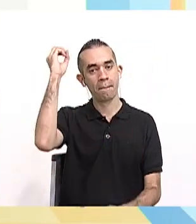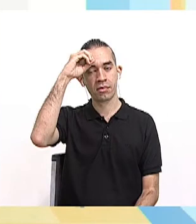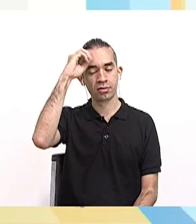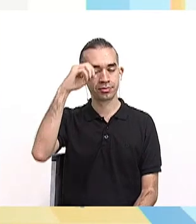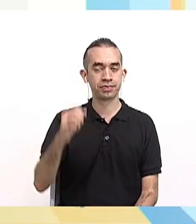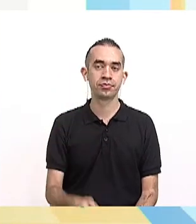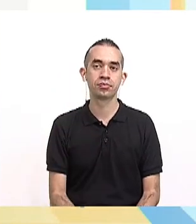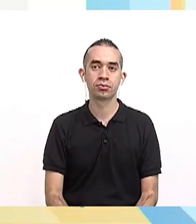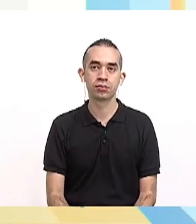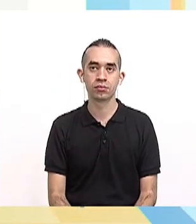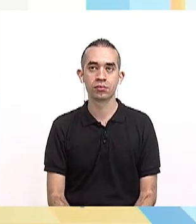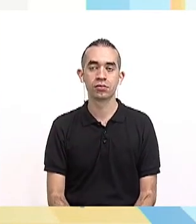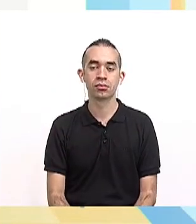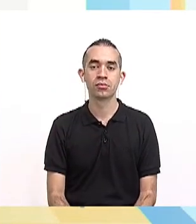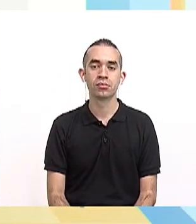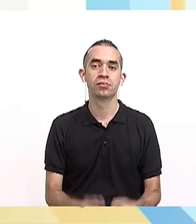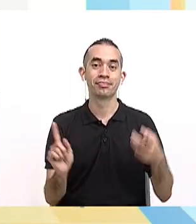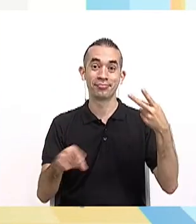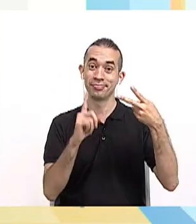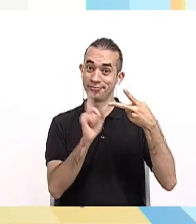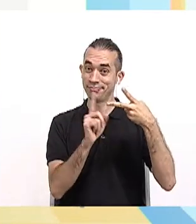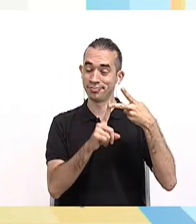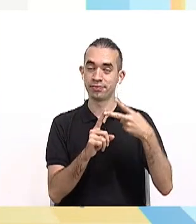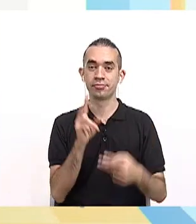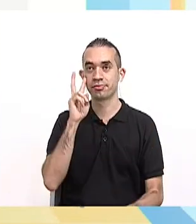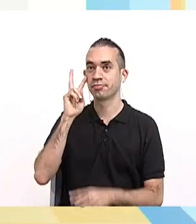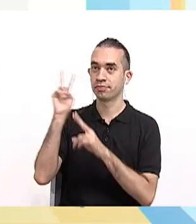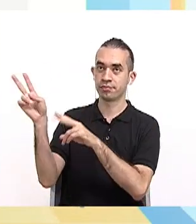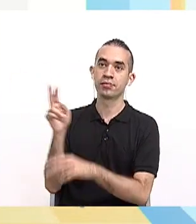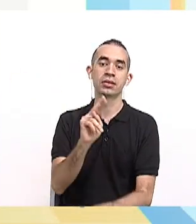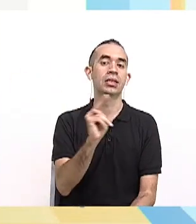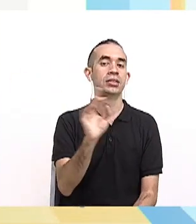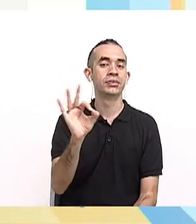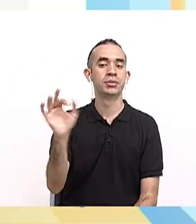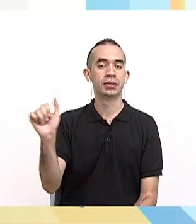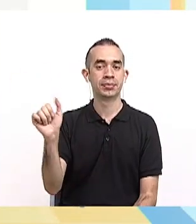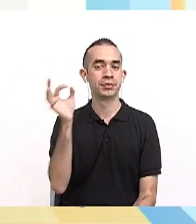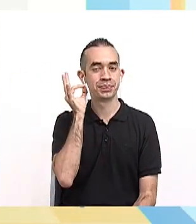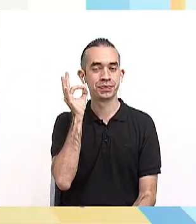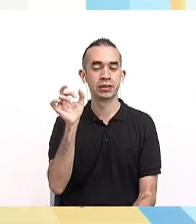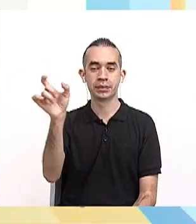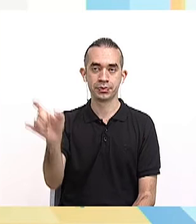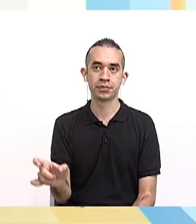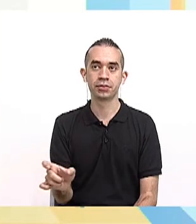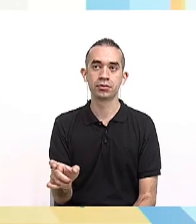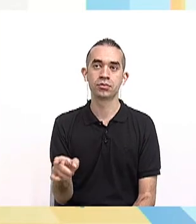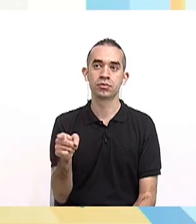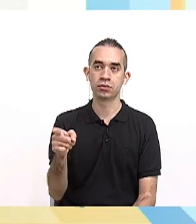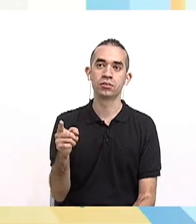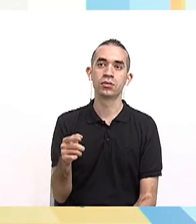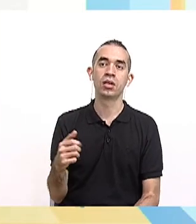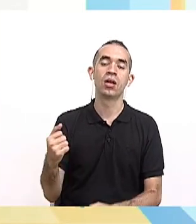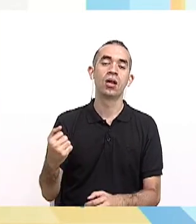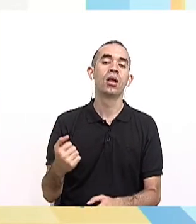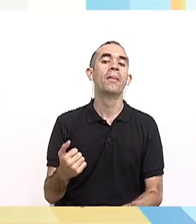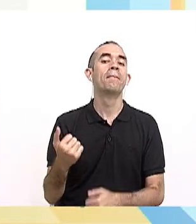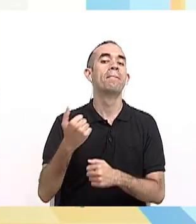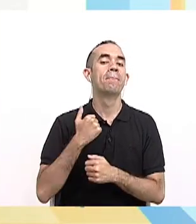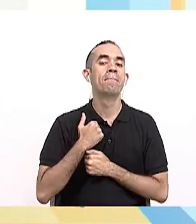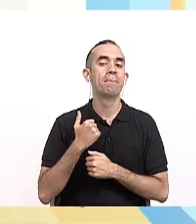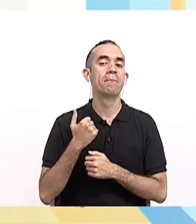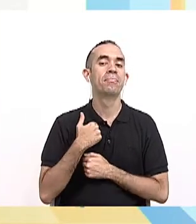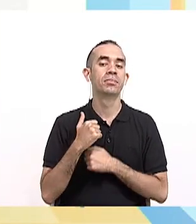at the second statement that I have here. Nancy Fitzsimmons Alvarado, a 1989 Peace